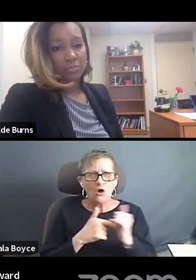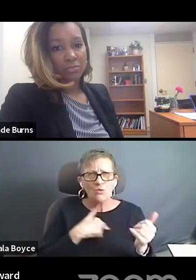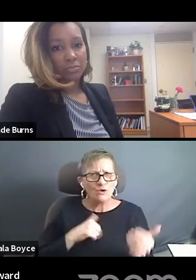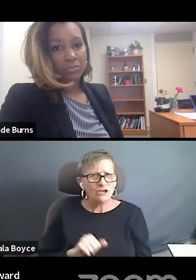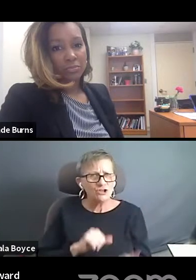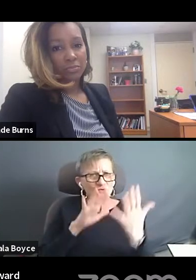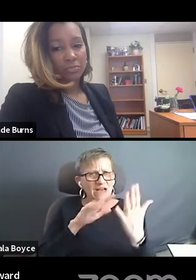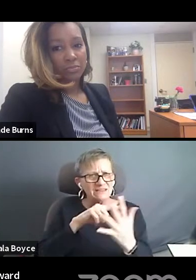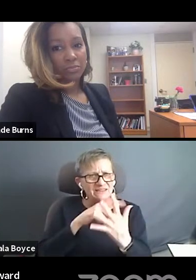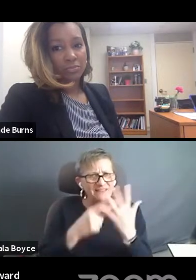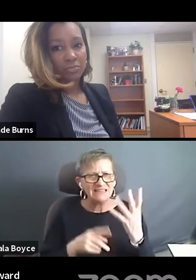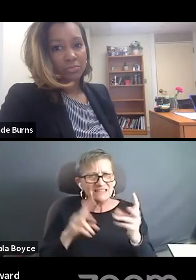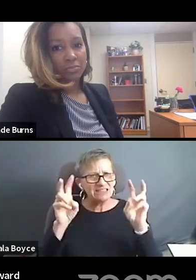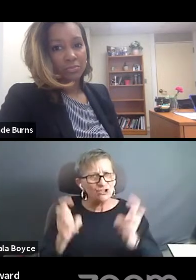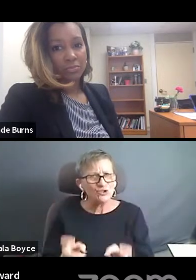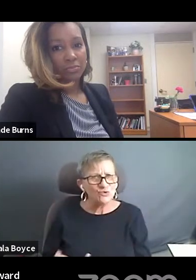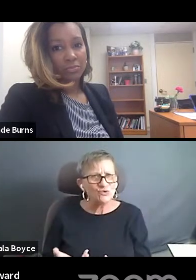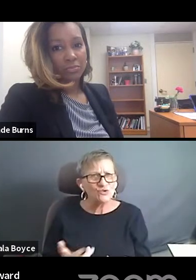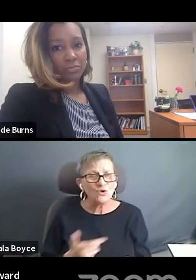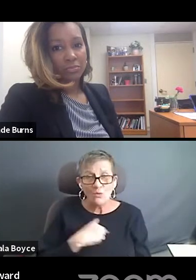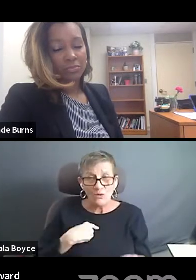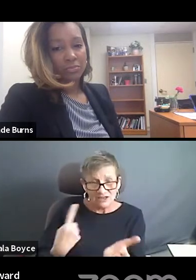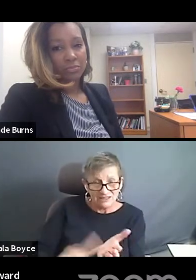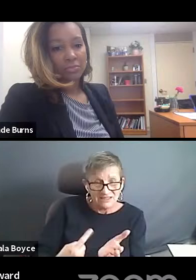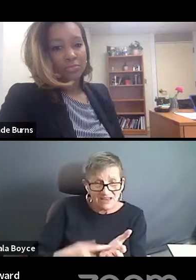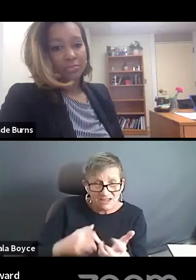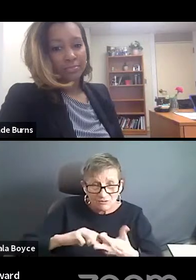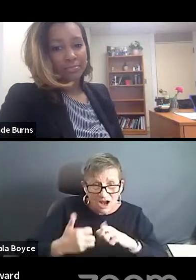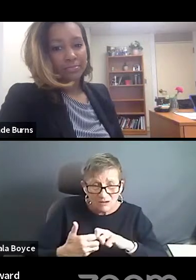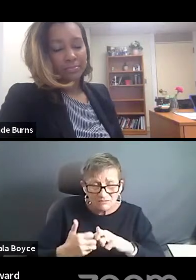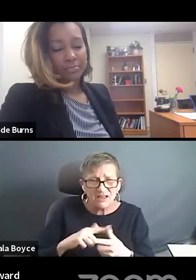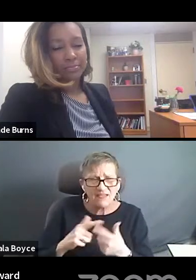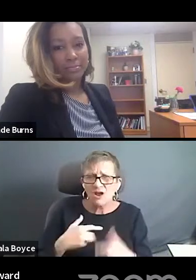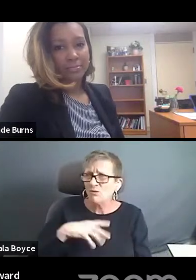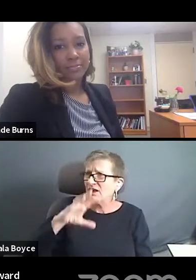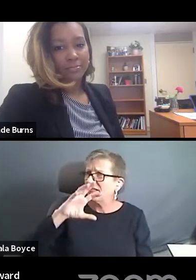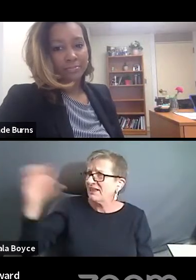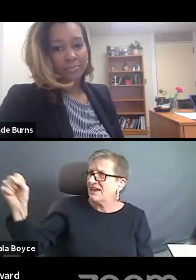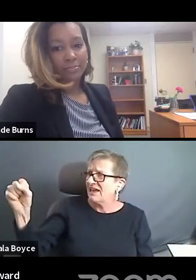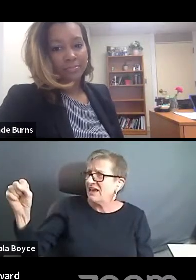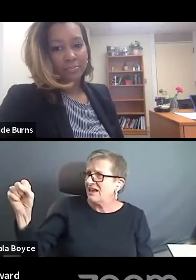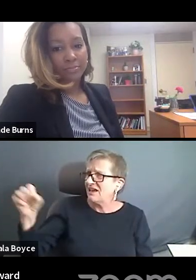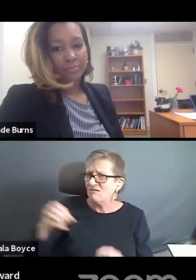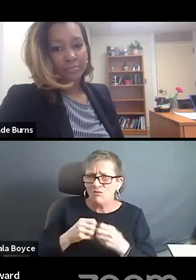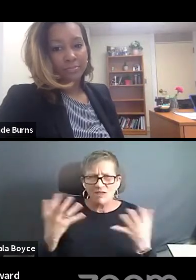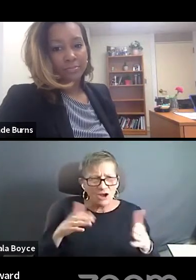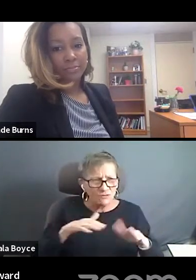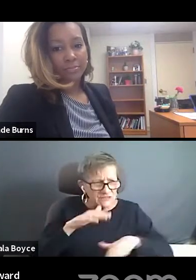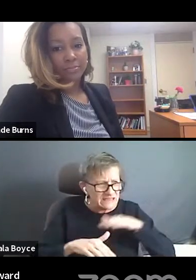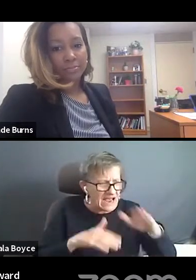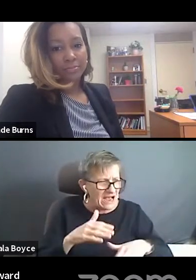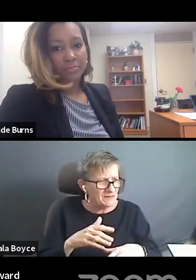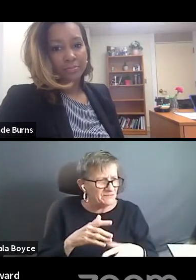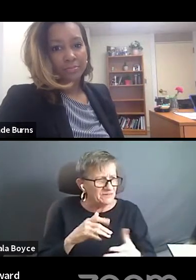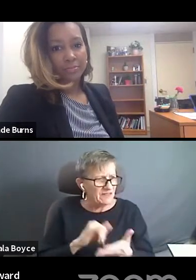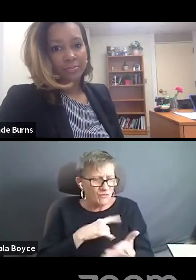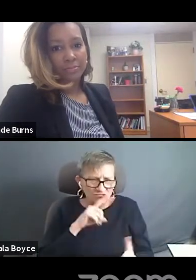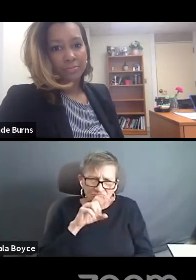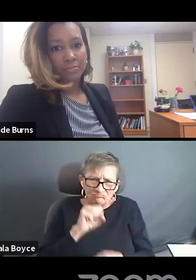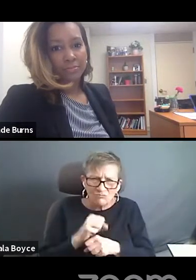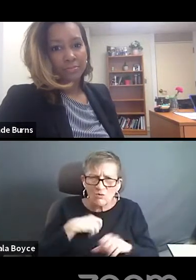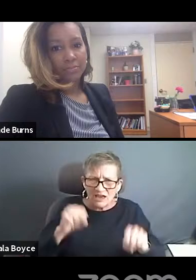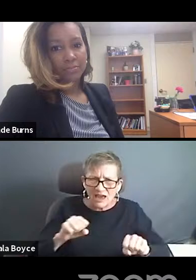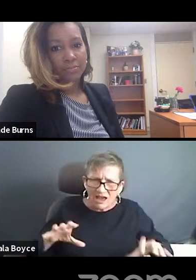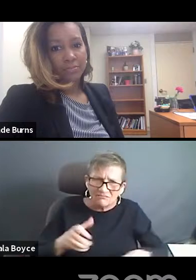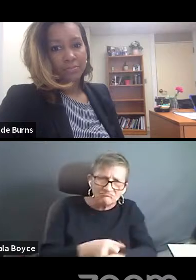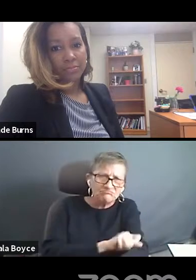issues? We often discuss problems like this, but then we leave without any steps that we can take to actually address them. So since